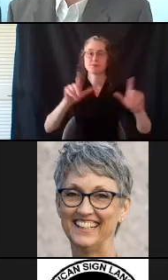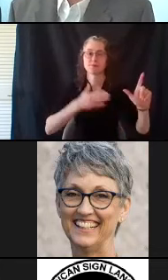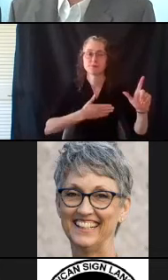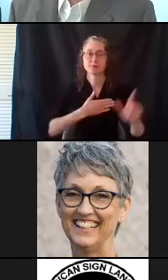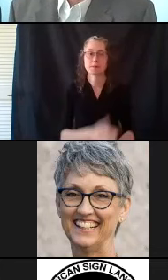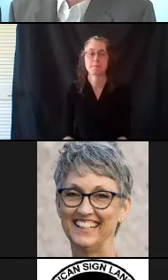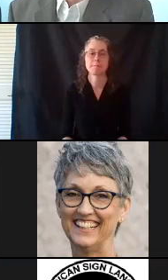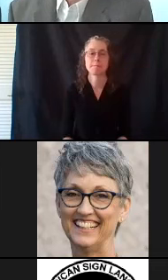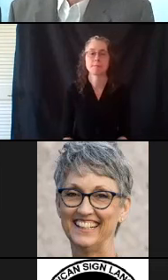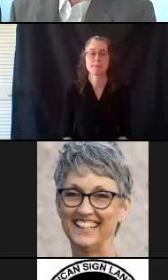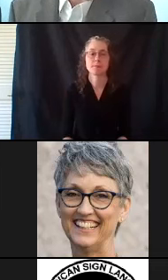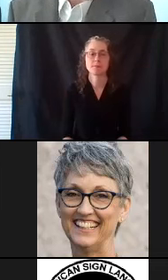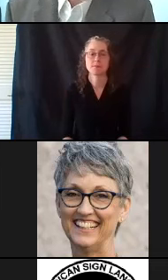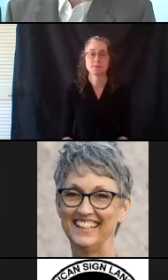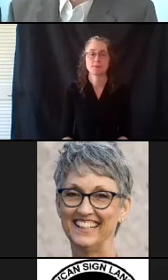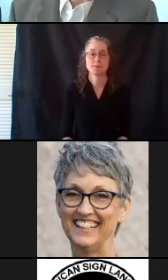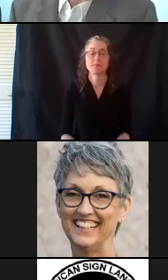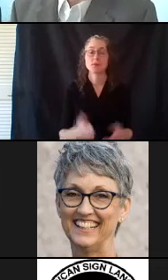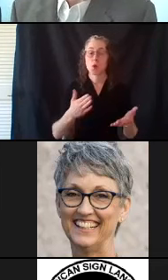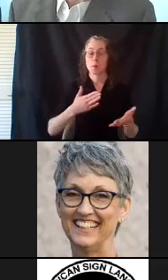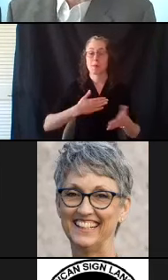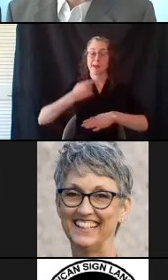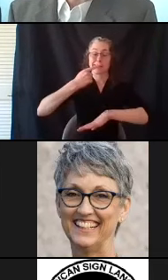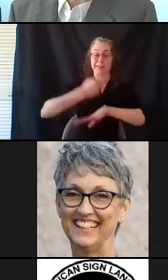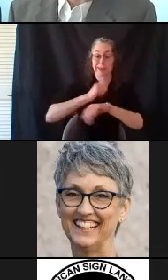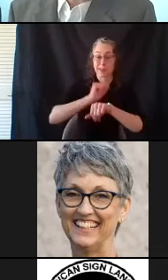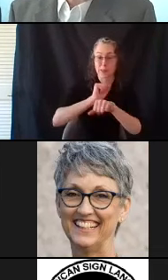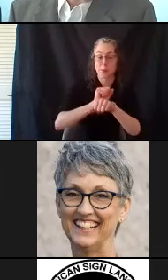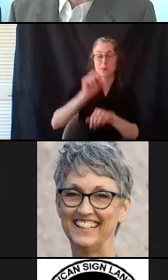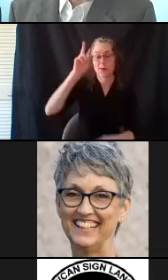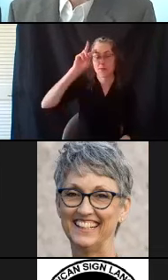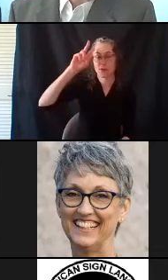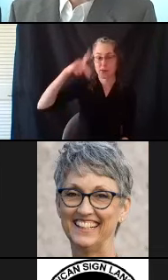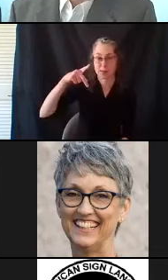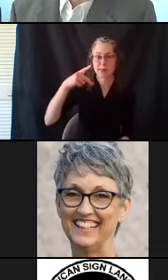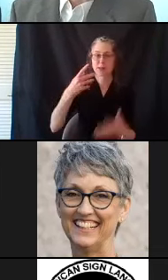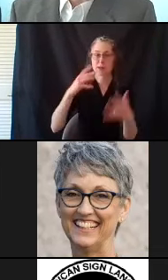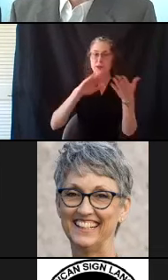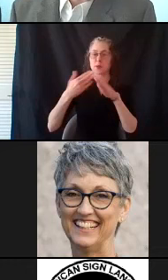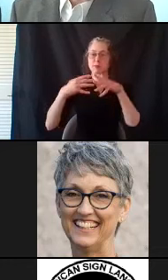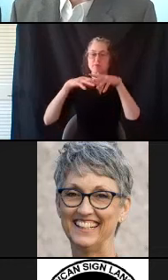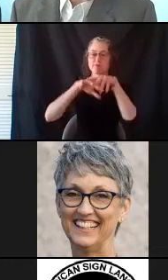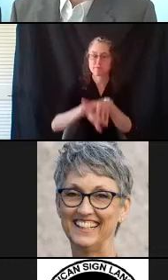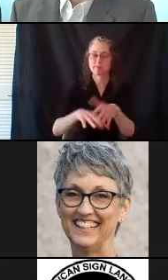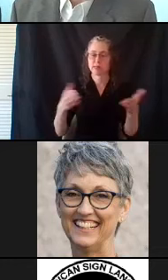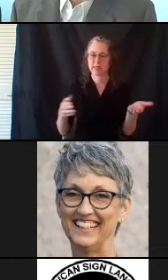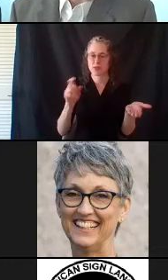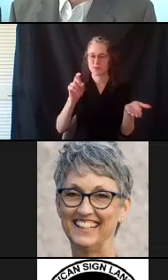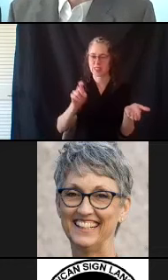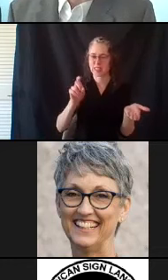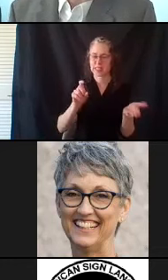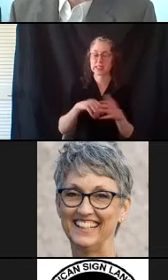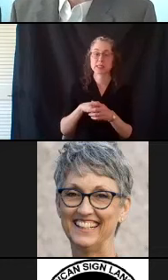And so my day job is as Vice President of Community Integration here in Phoenix, but